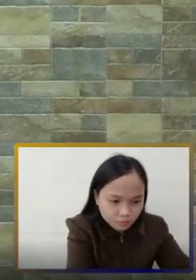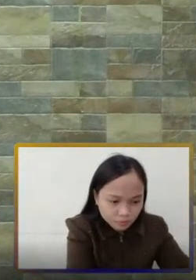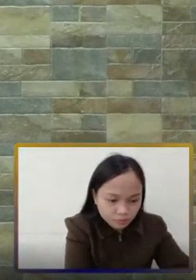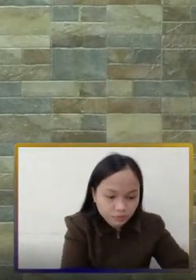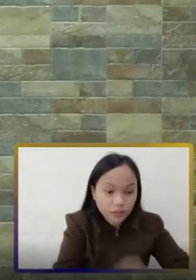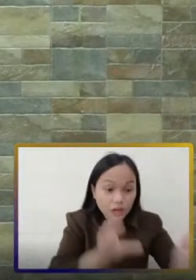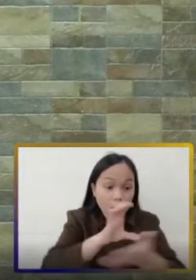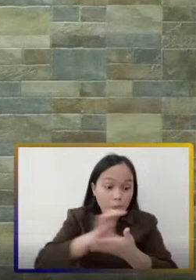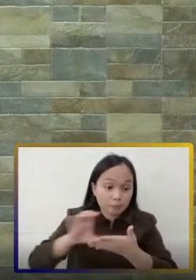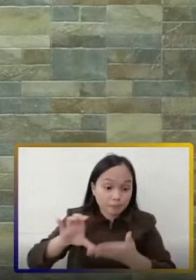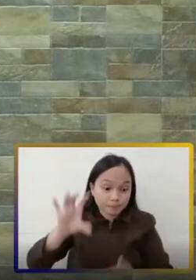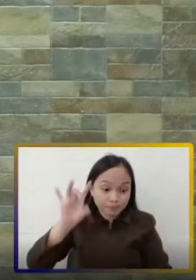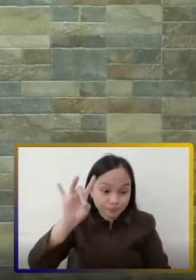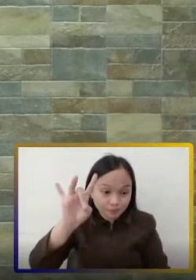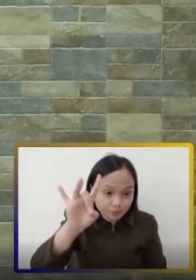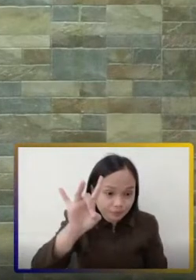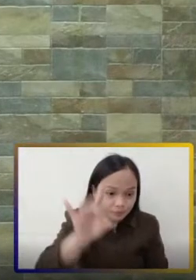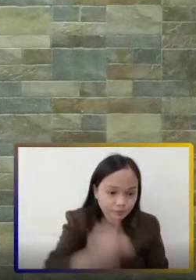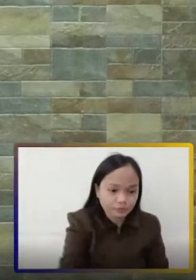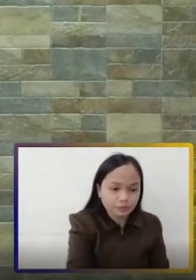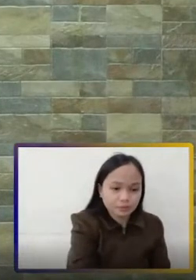chapter